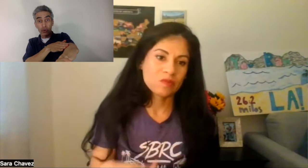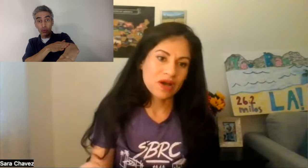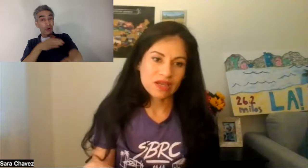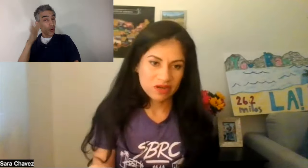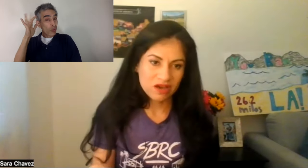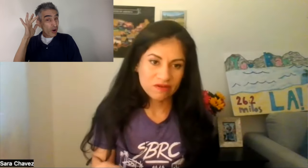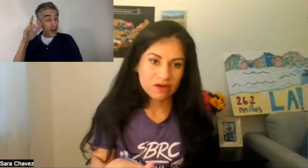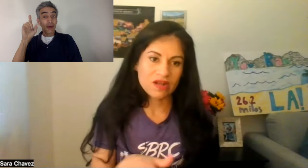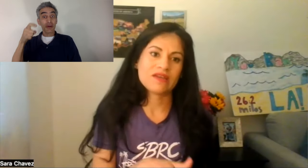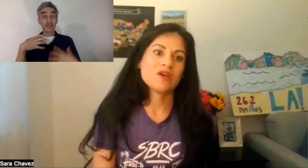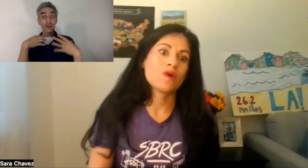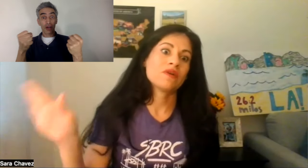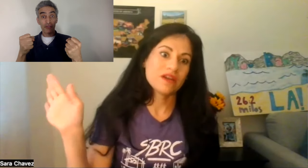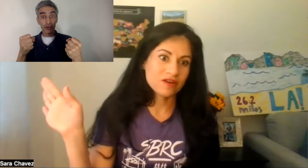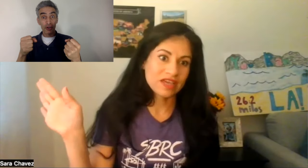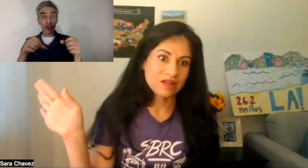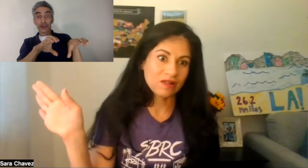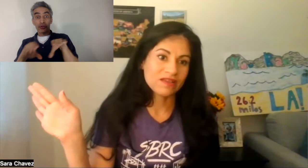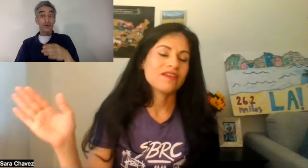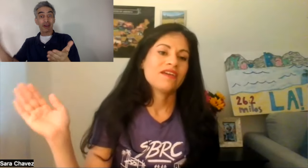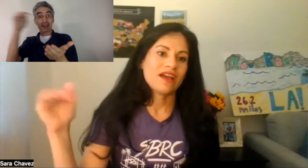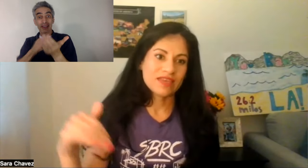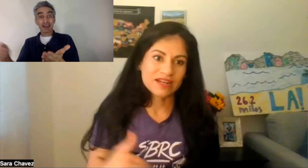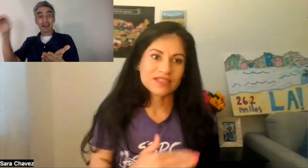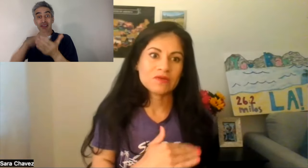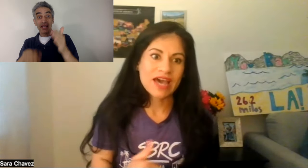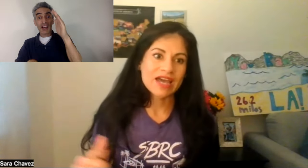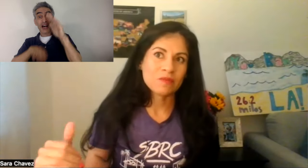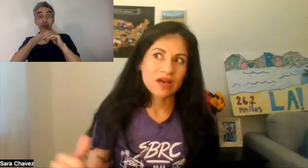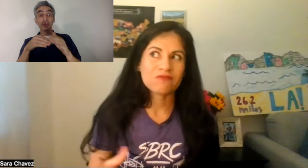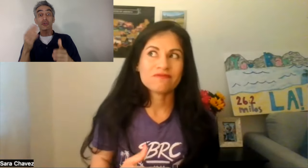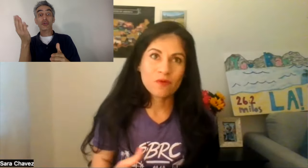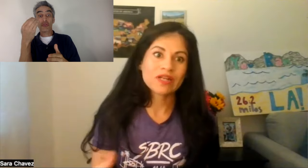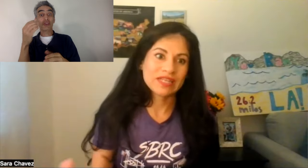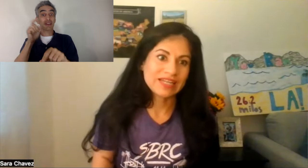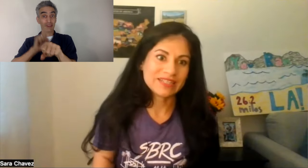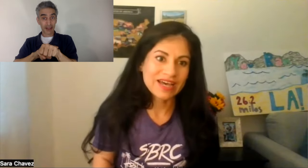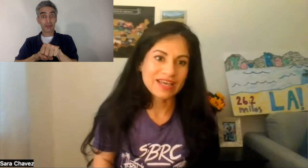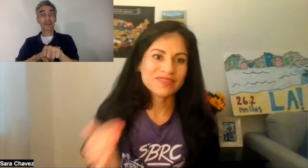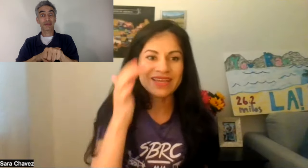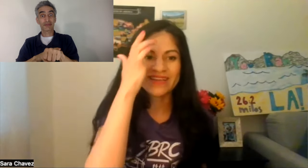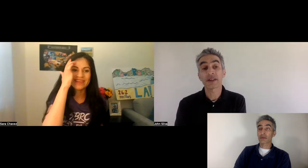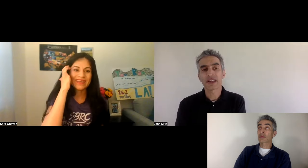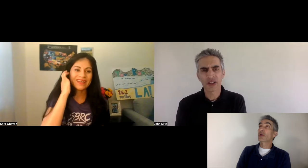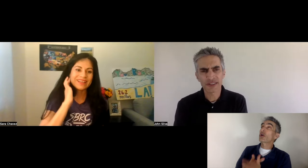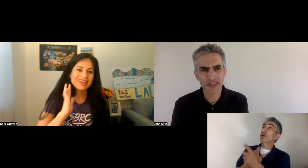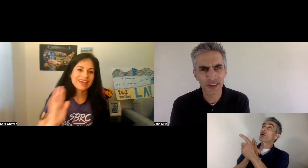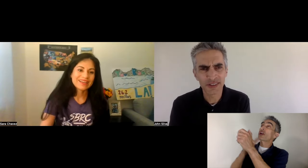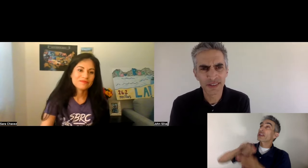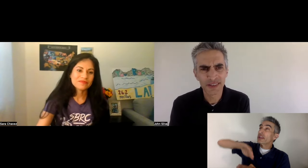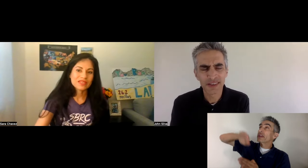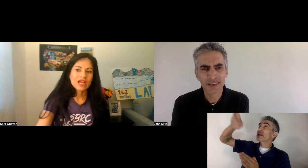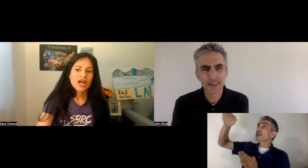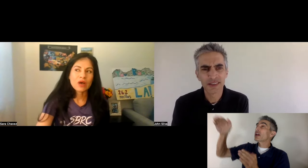let your body recover, and then go up another hill, and then do that about 14 times. How long is the